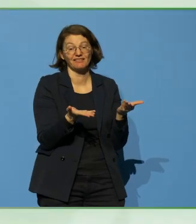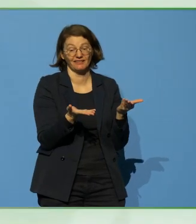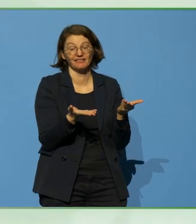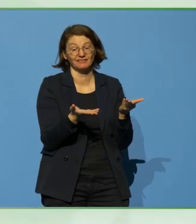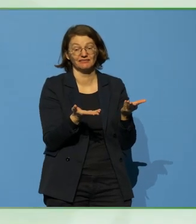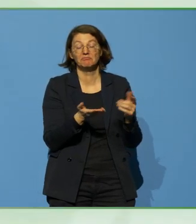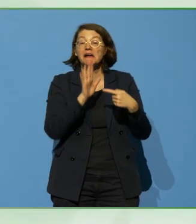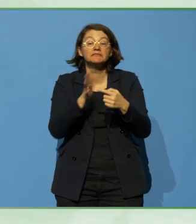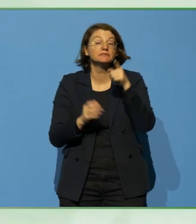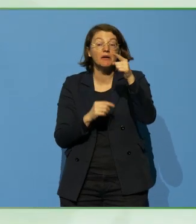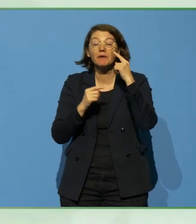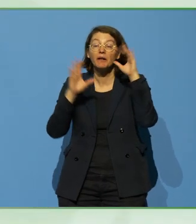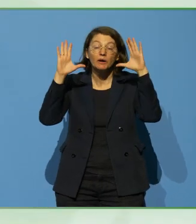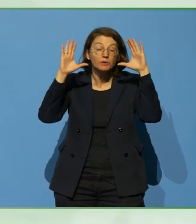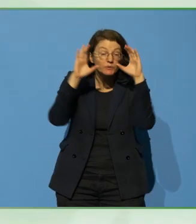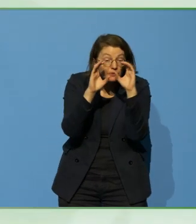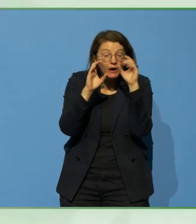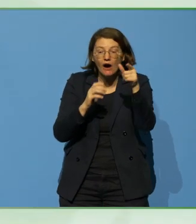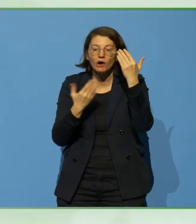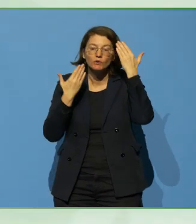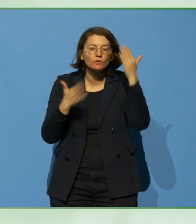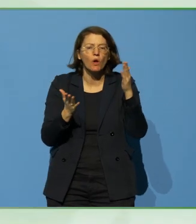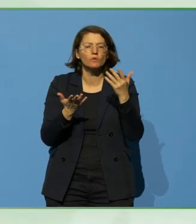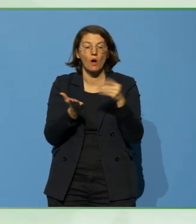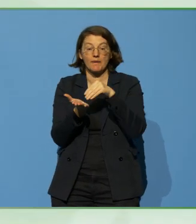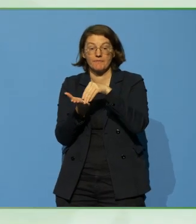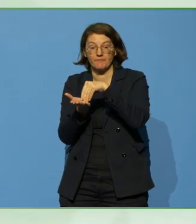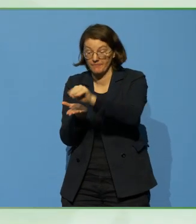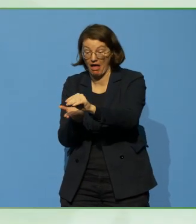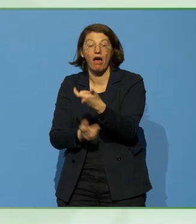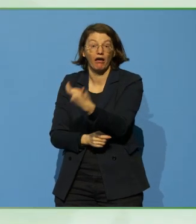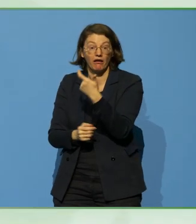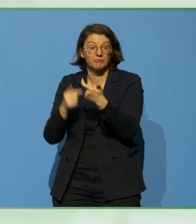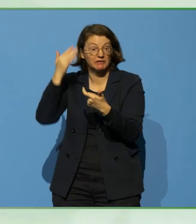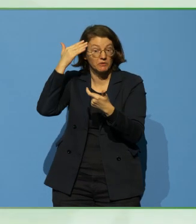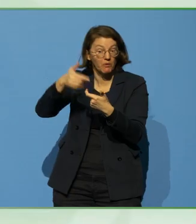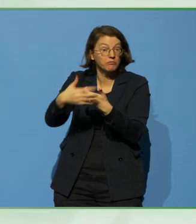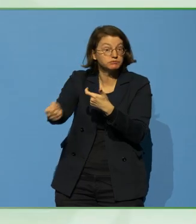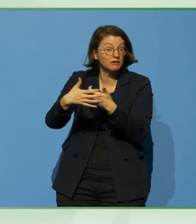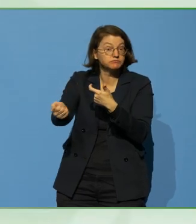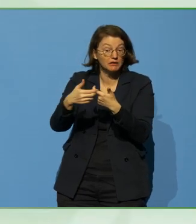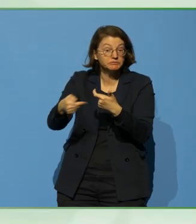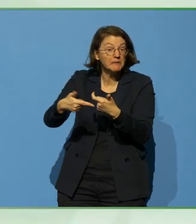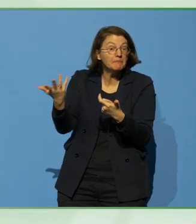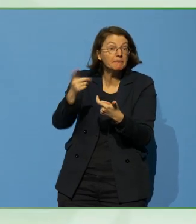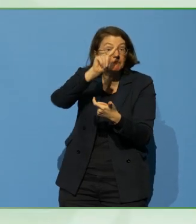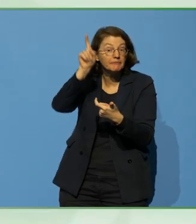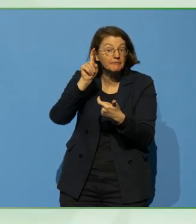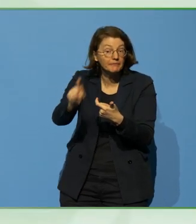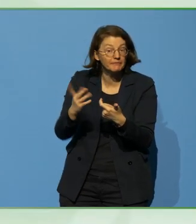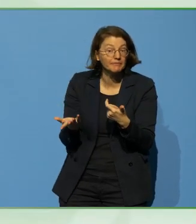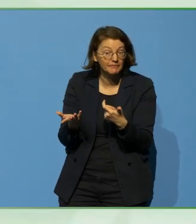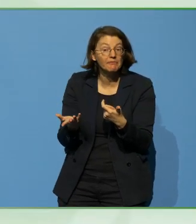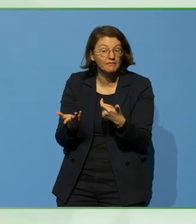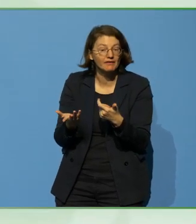solve with a digital euro, whether we use a spoken announcement, something on your phone, something else. There are